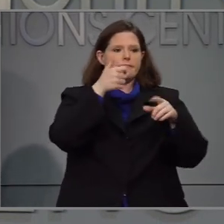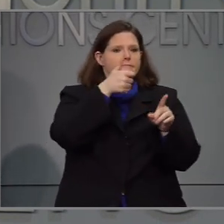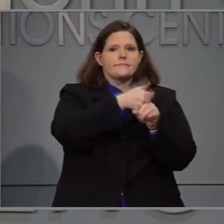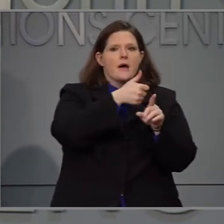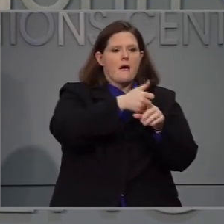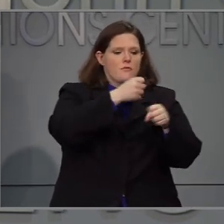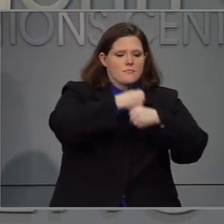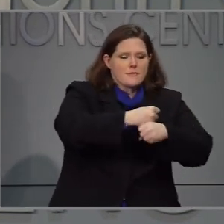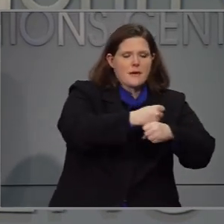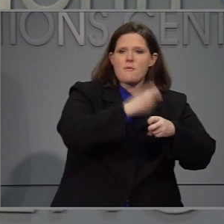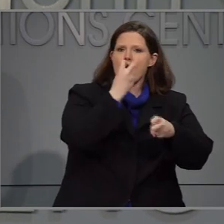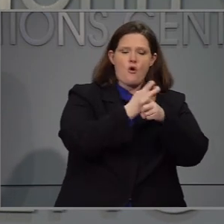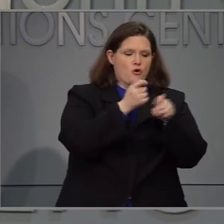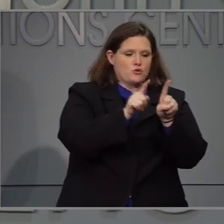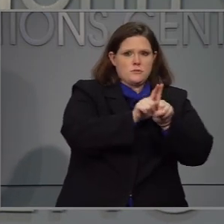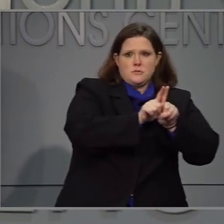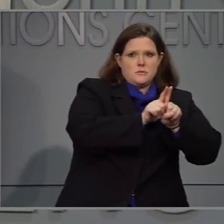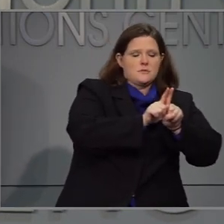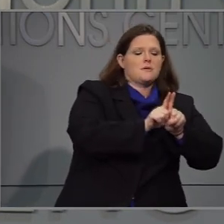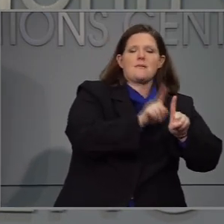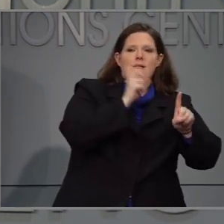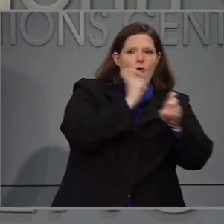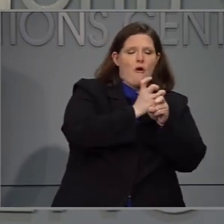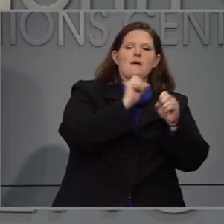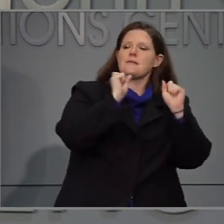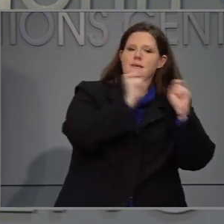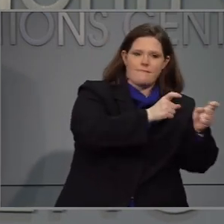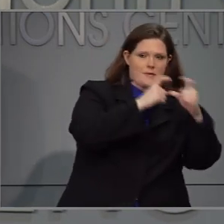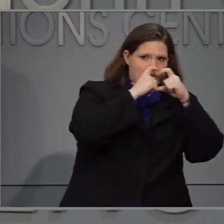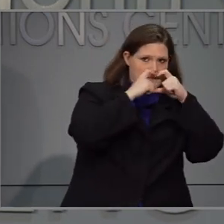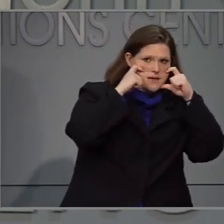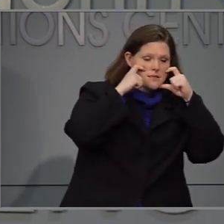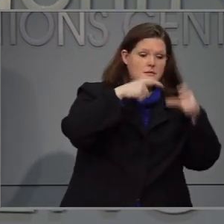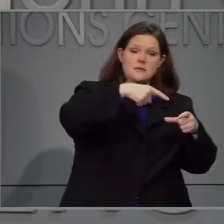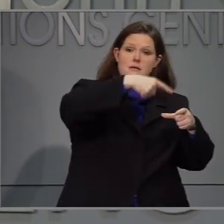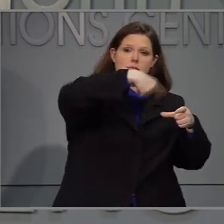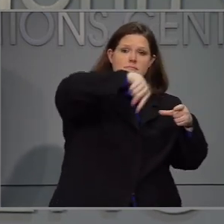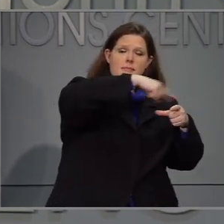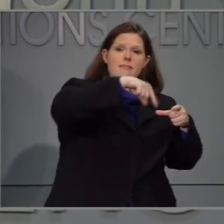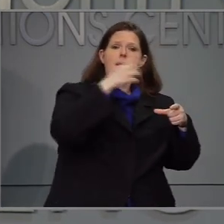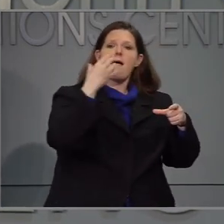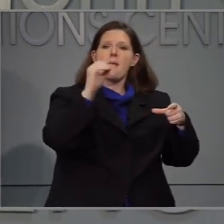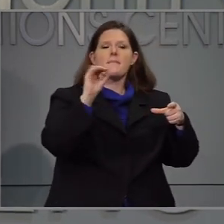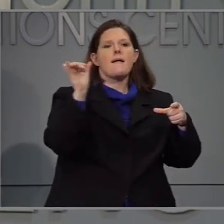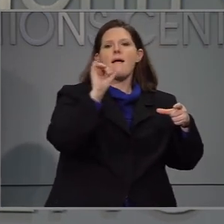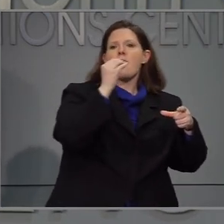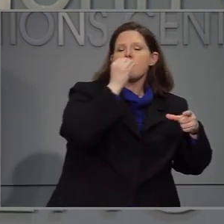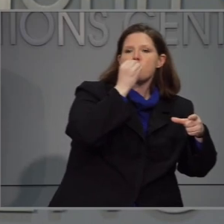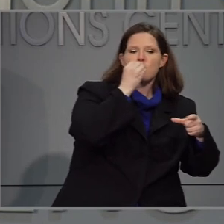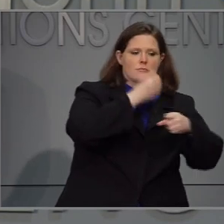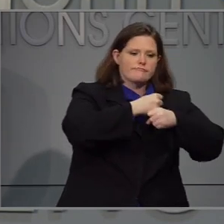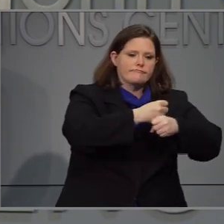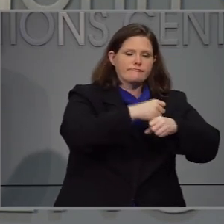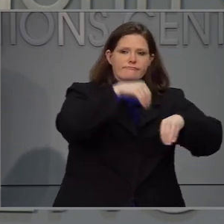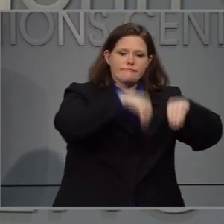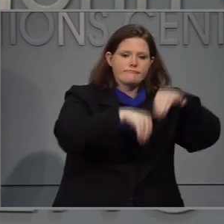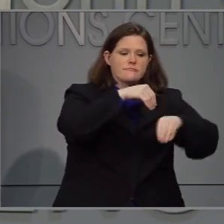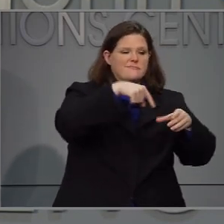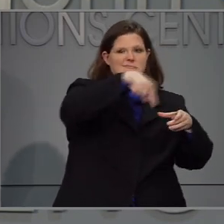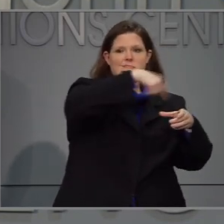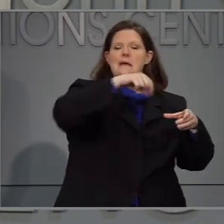to infrastructure workers, mostly in the energy and food sectors, who do not need medical-grade masks for their daily